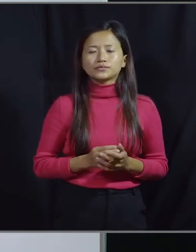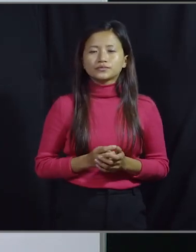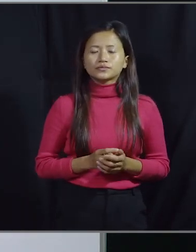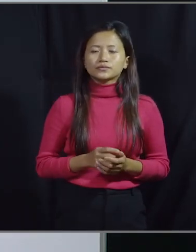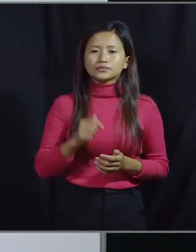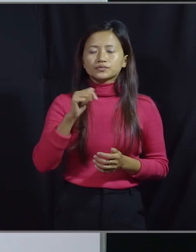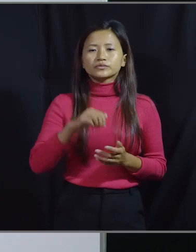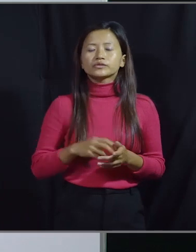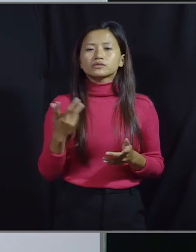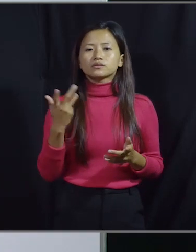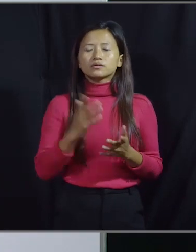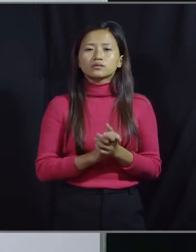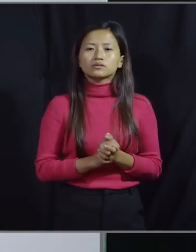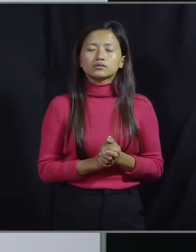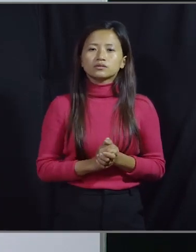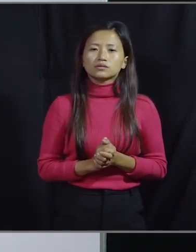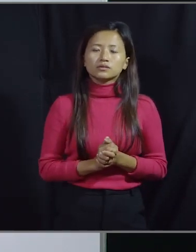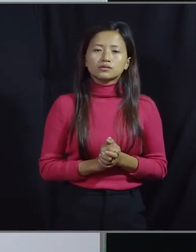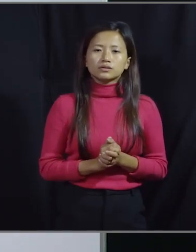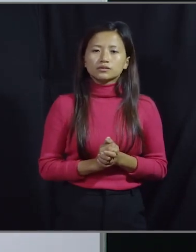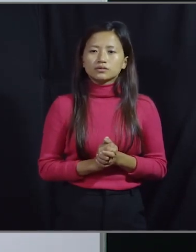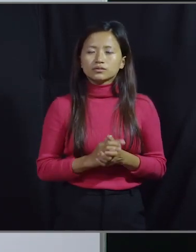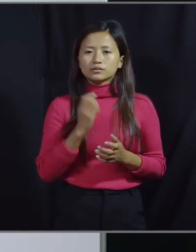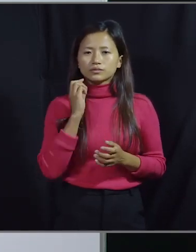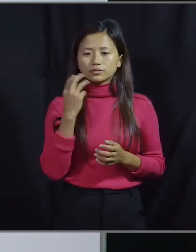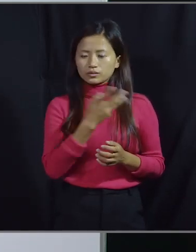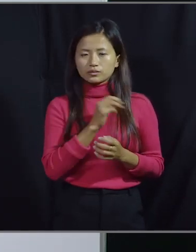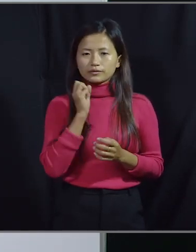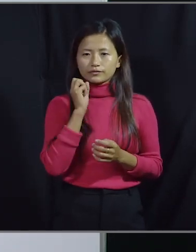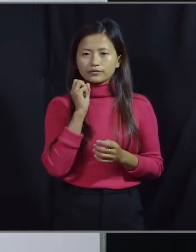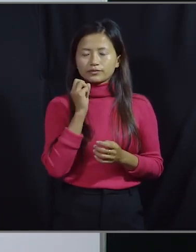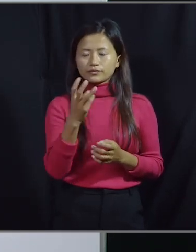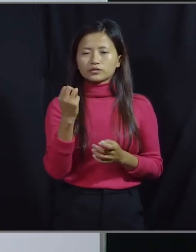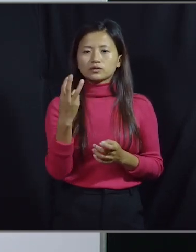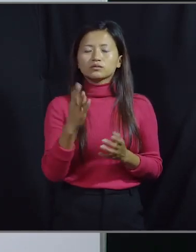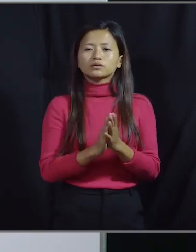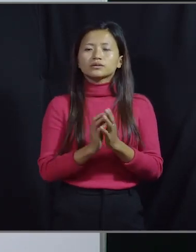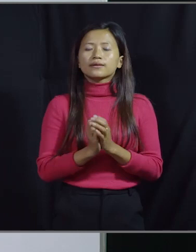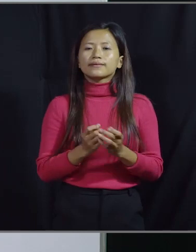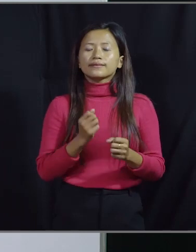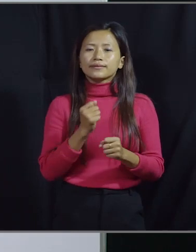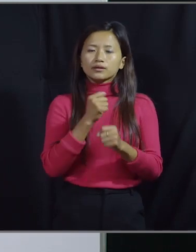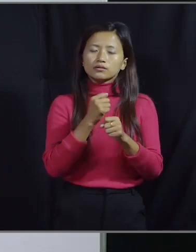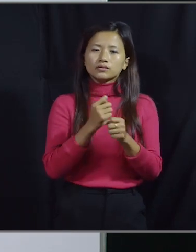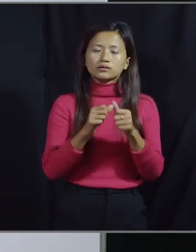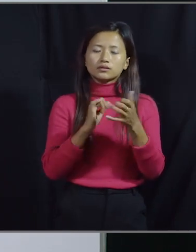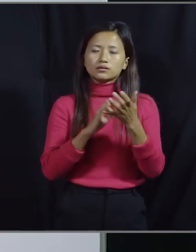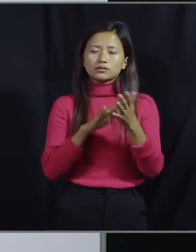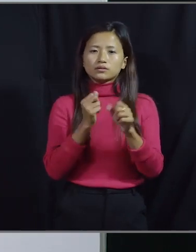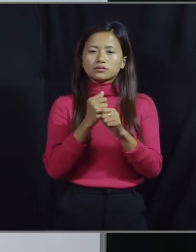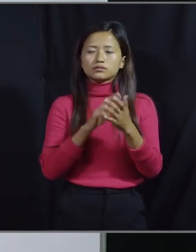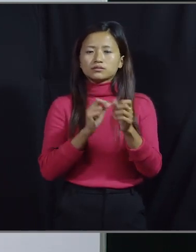So this is how we will have to calculate gaining and sacrificing ratio